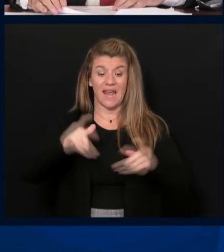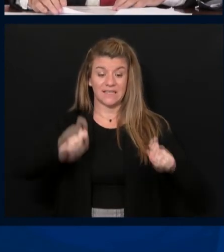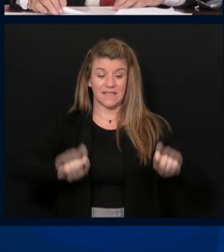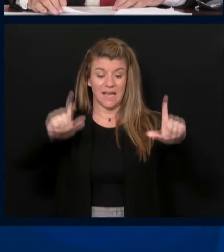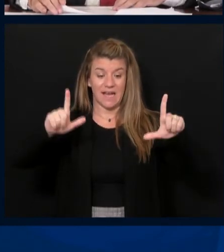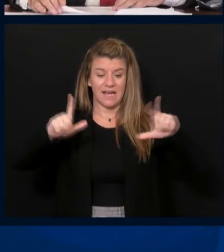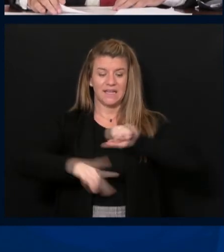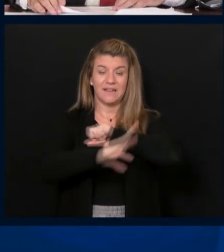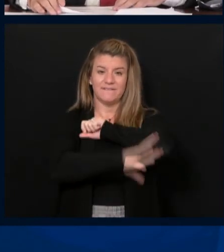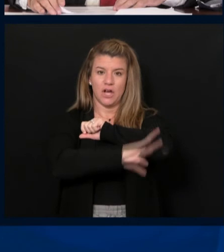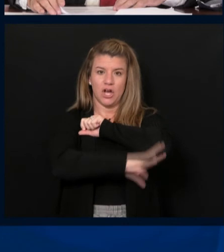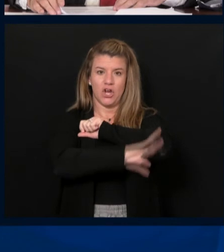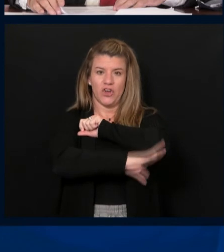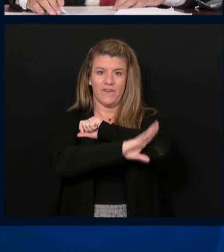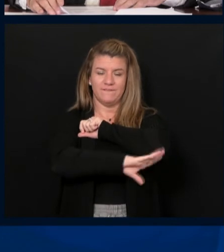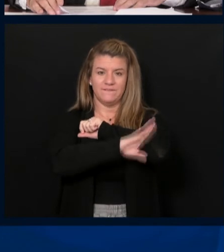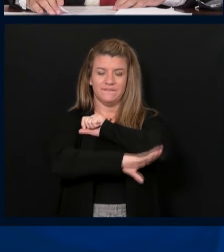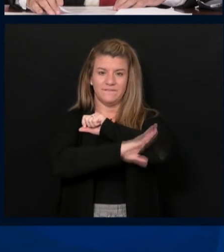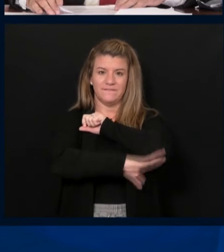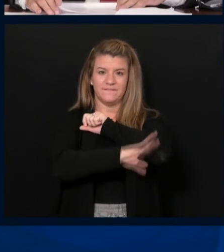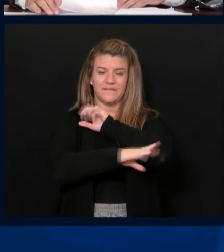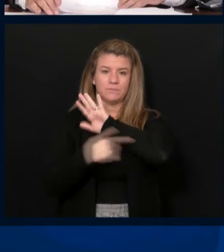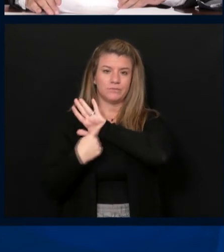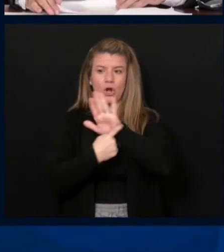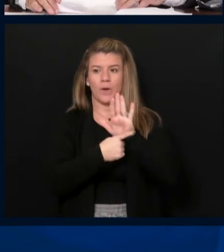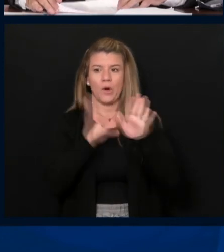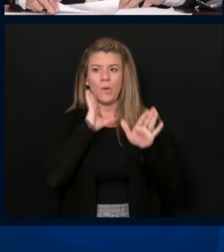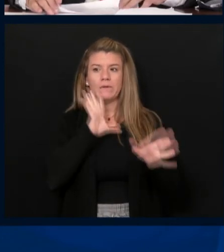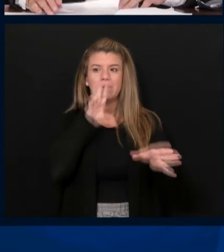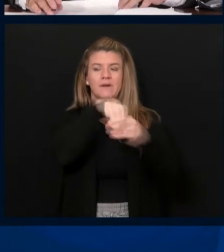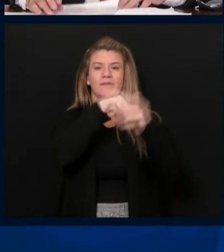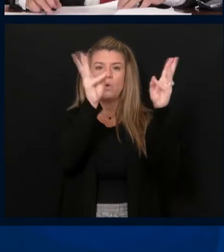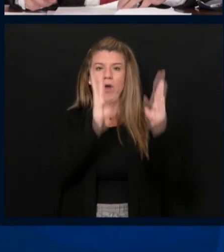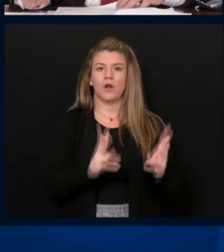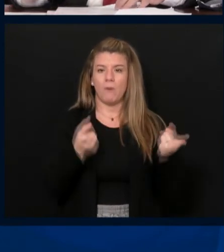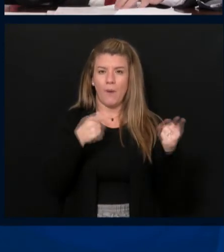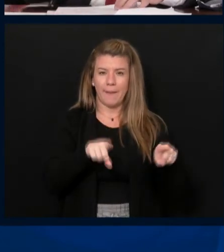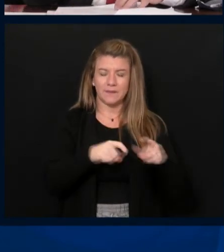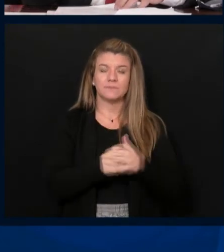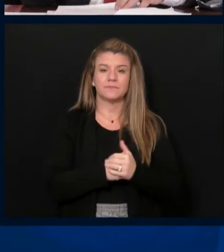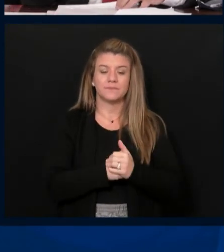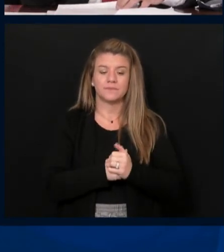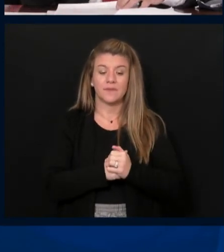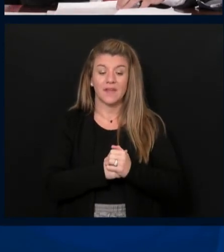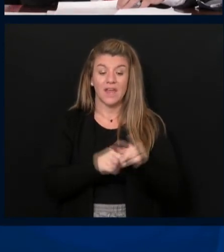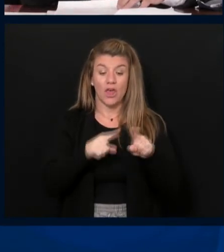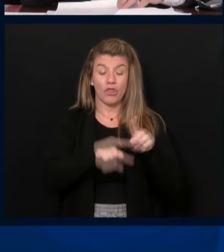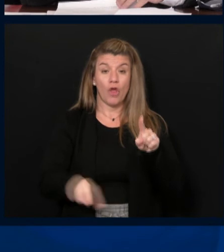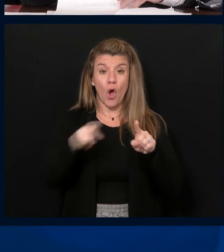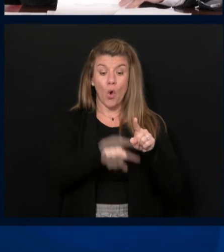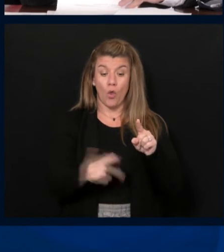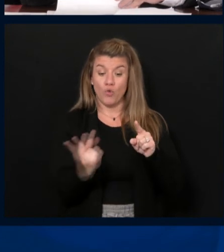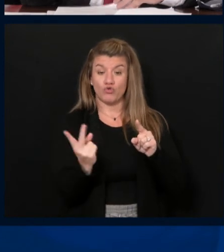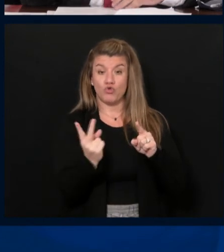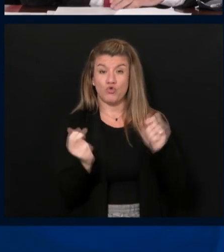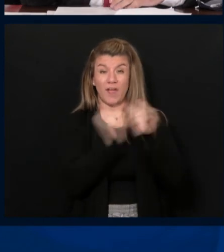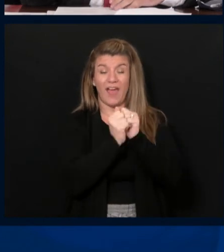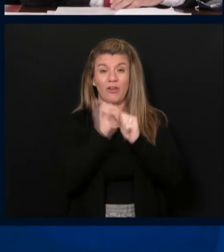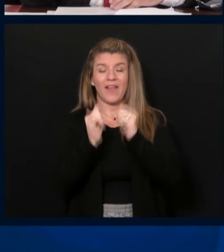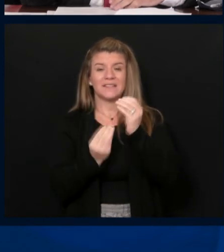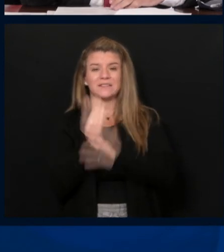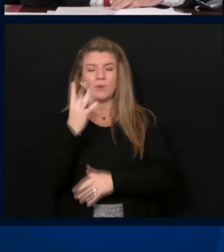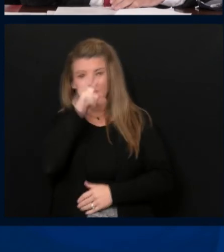fall evolving into winter rate of rise. Now those 2 that are together were the spring